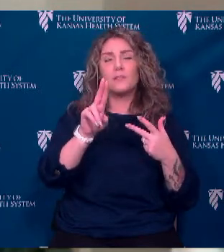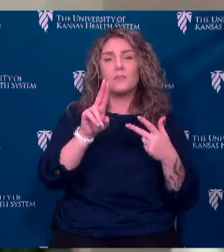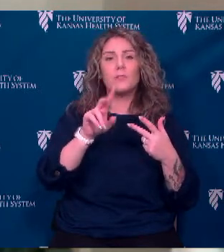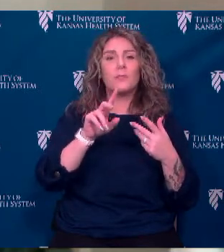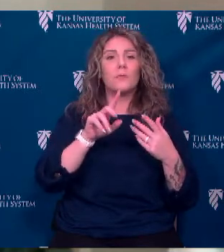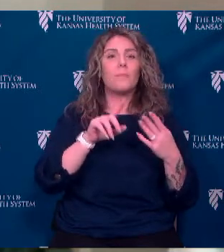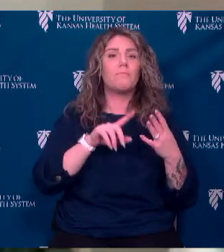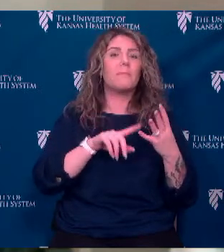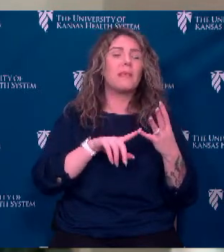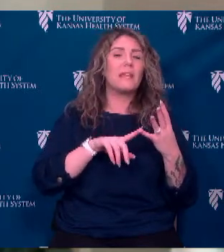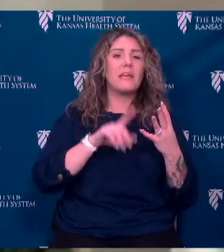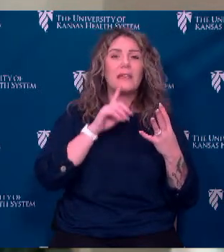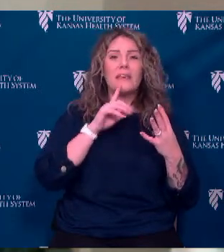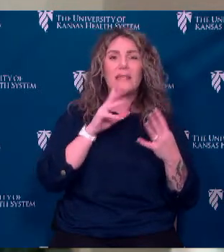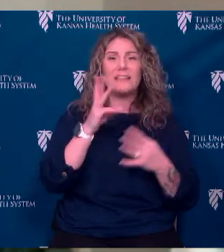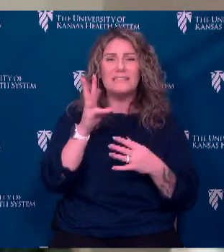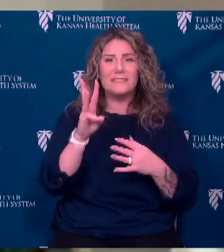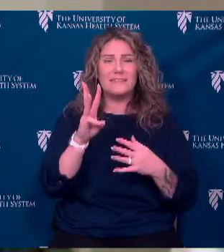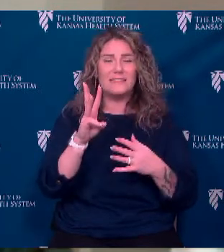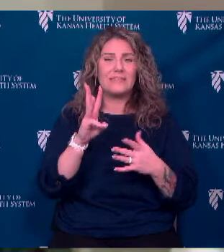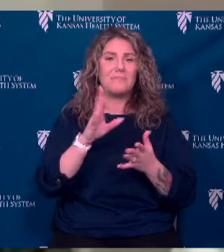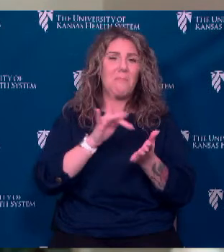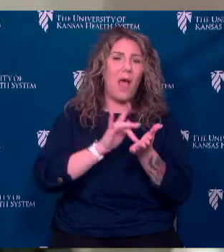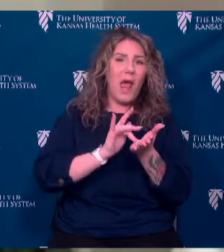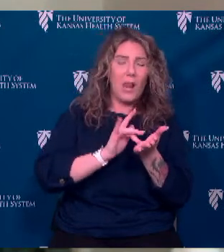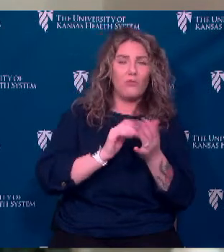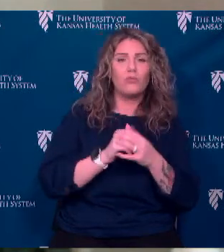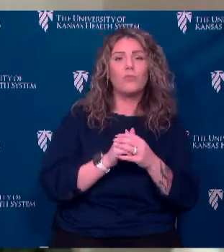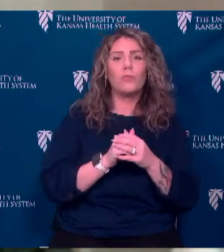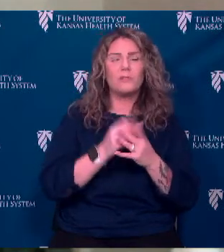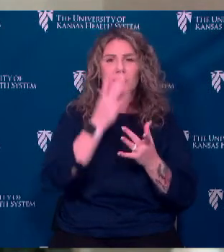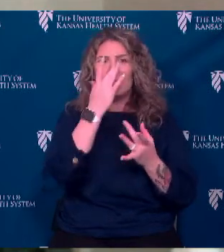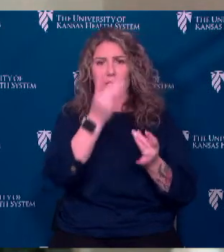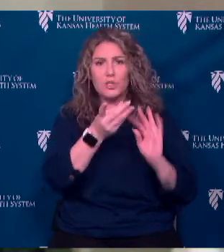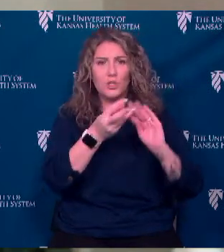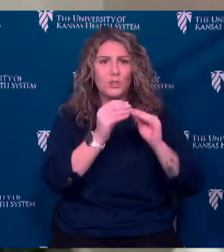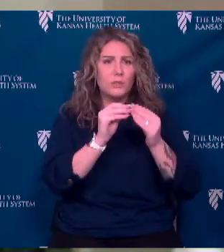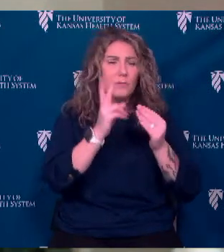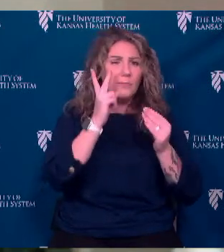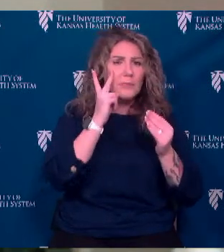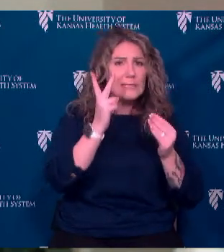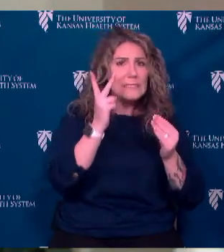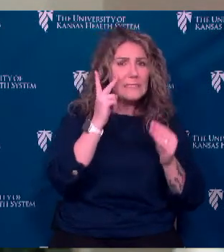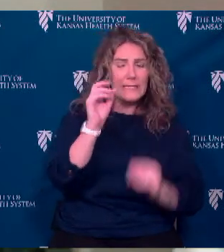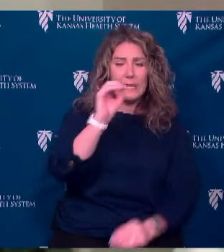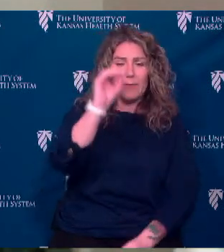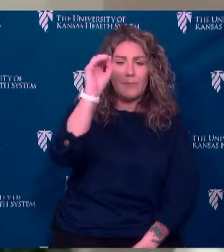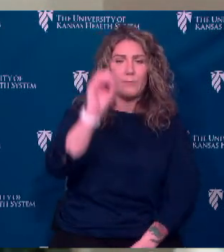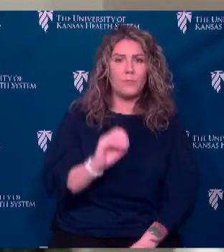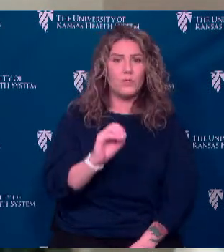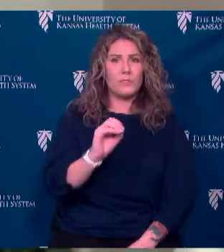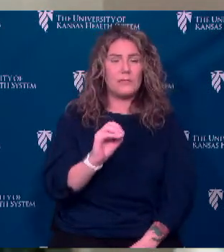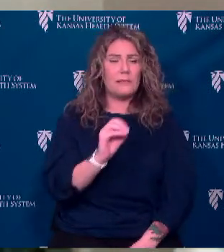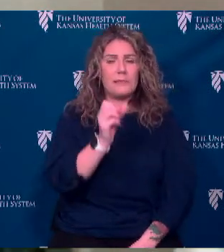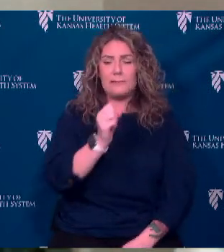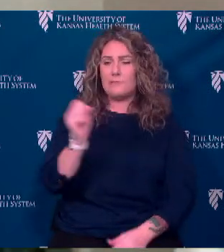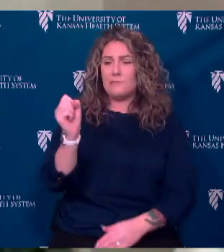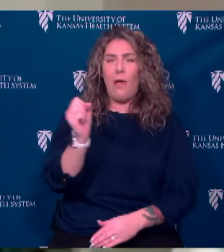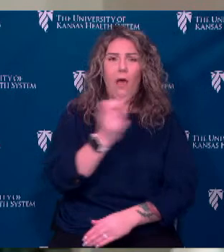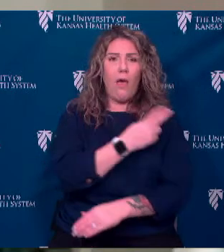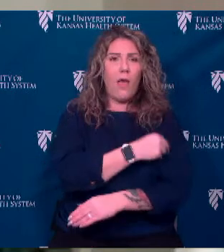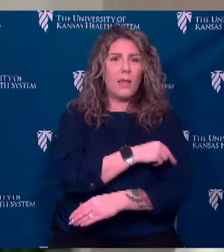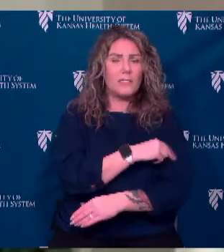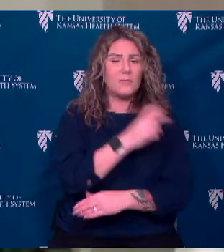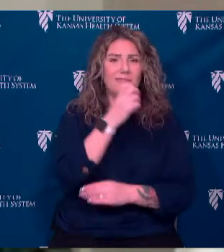on medical. An interesting number that we're seeing is the percent hospitalized that are